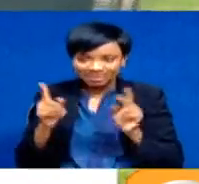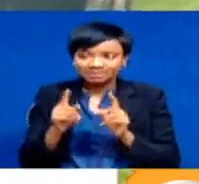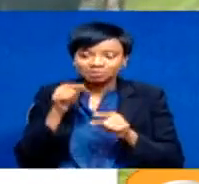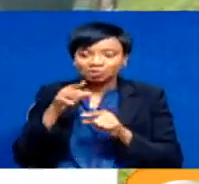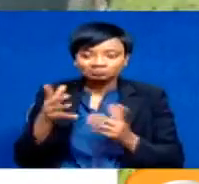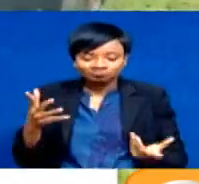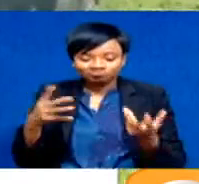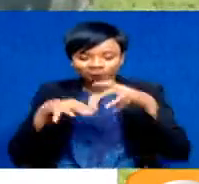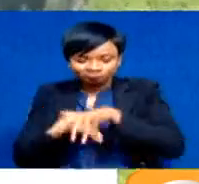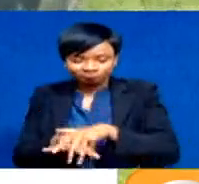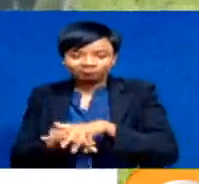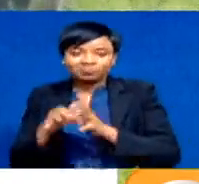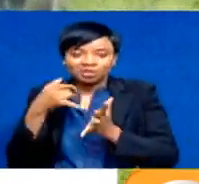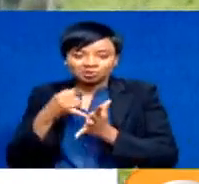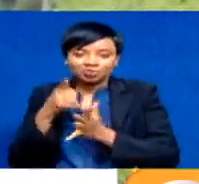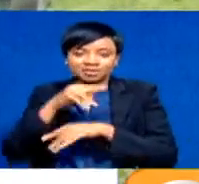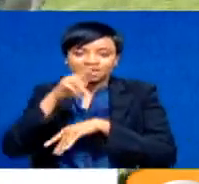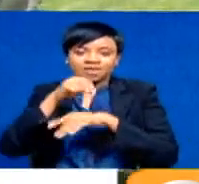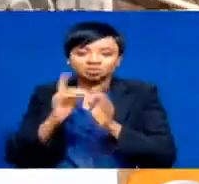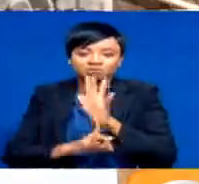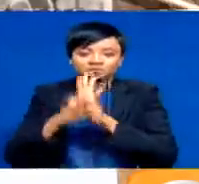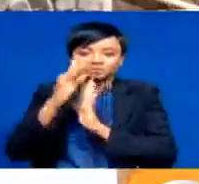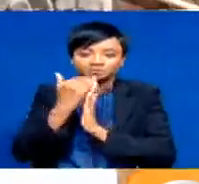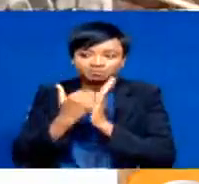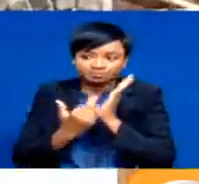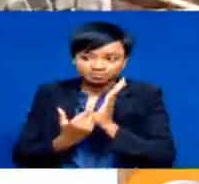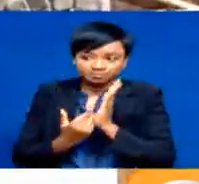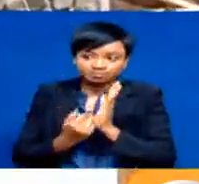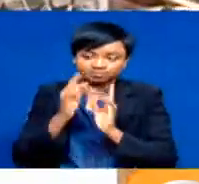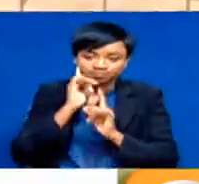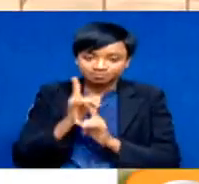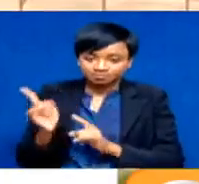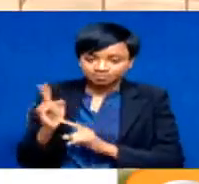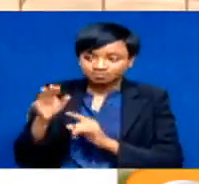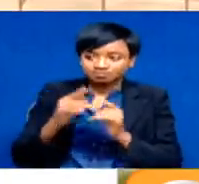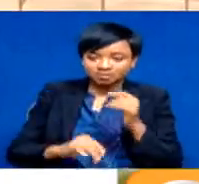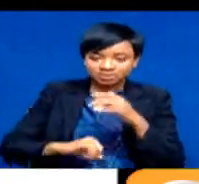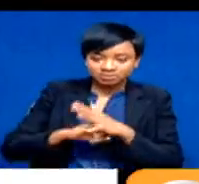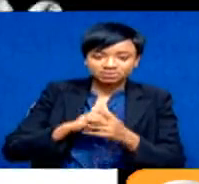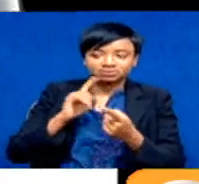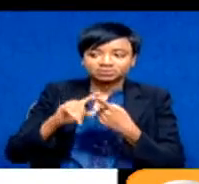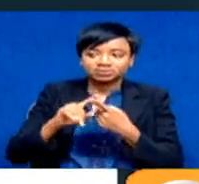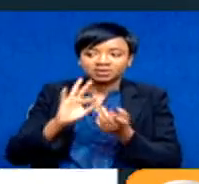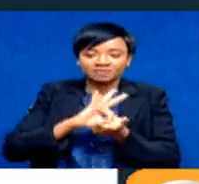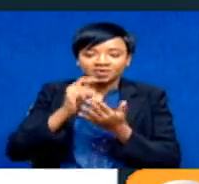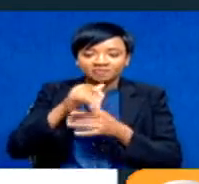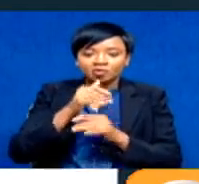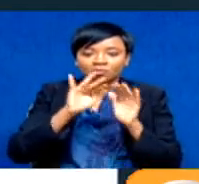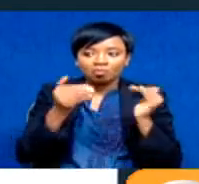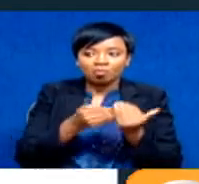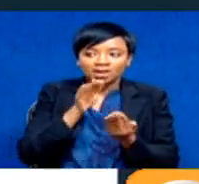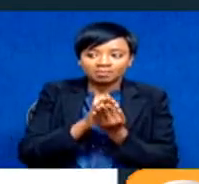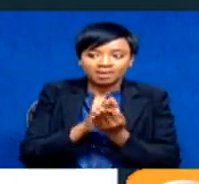plan was incorporated into the National Development Scheme. The tunnel that is partly funded by the World Bank is